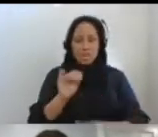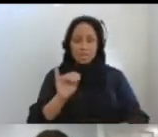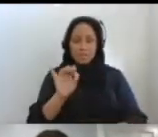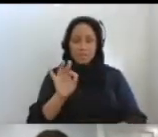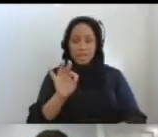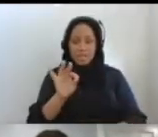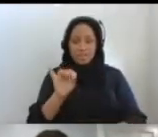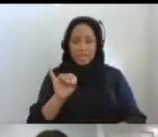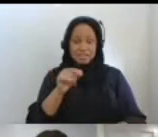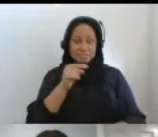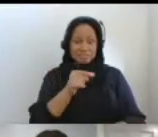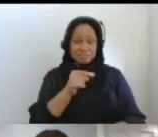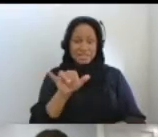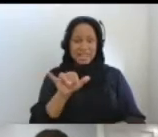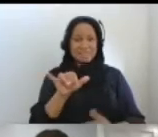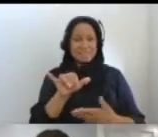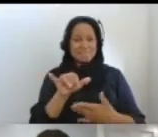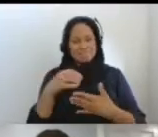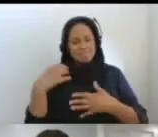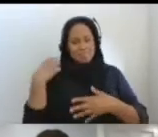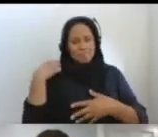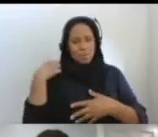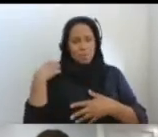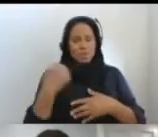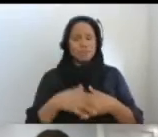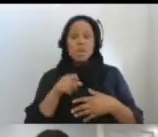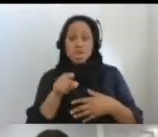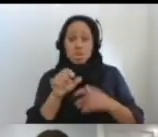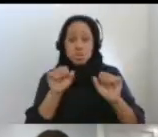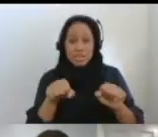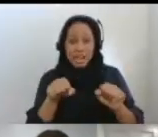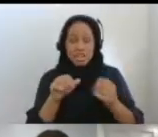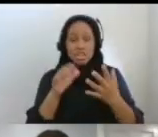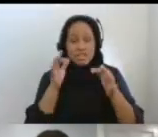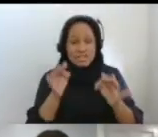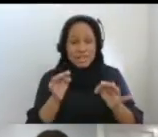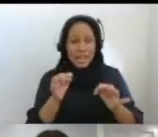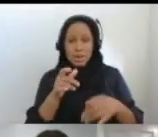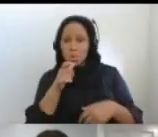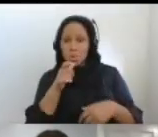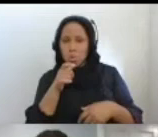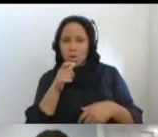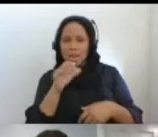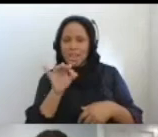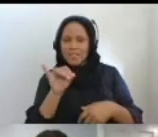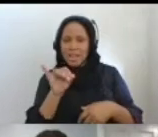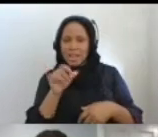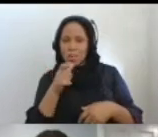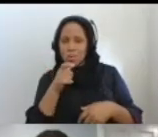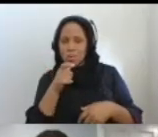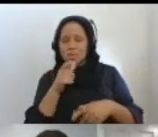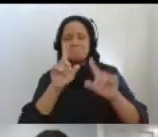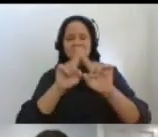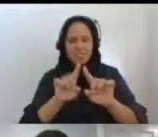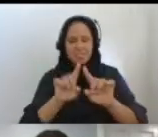that sort of employer model. You get to choose who you want to be your FI. There are different agencies that serve as